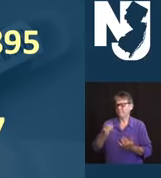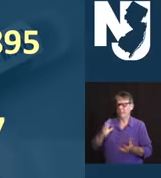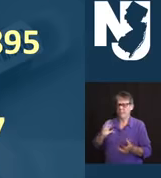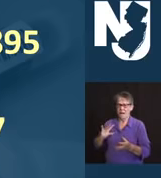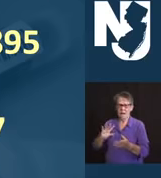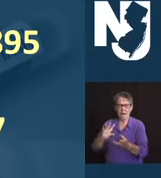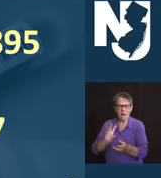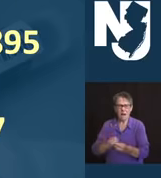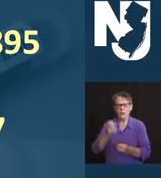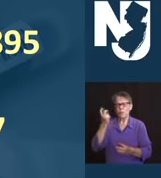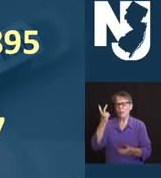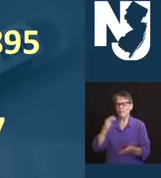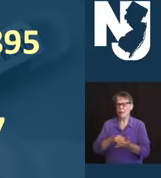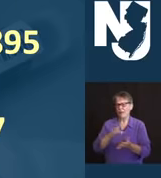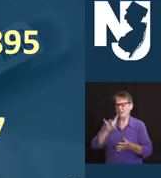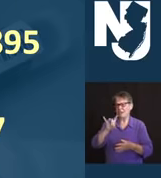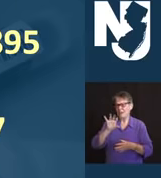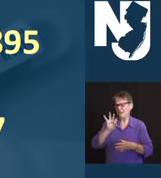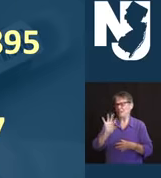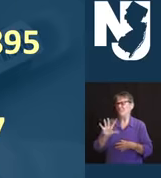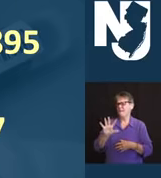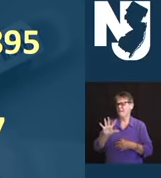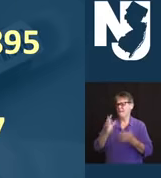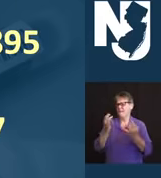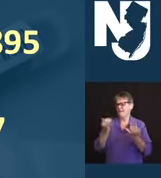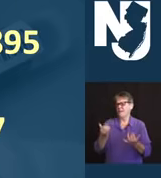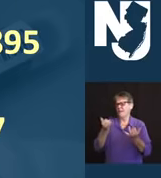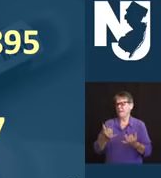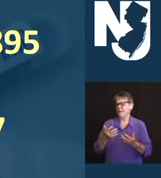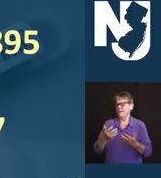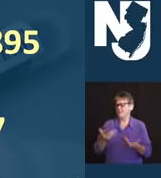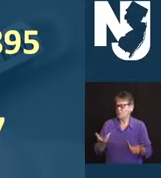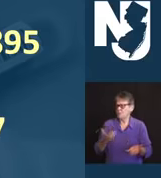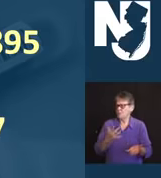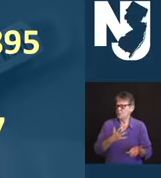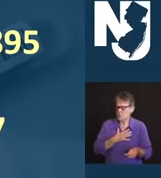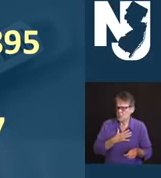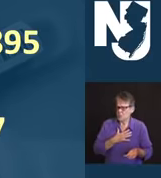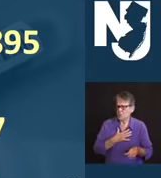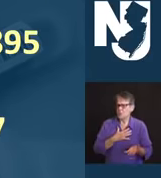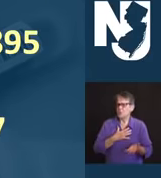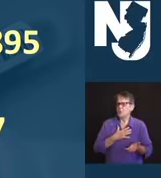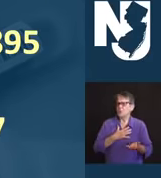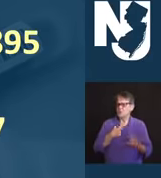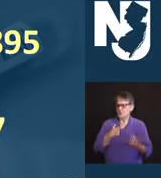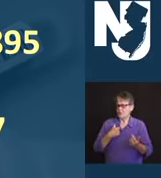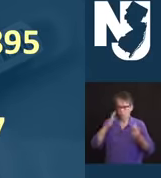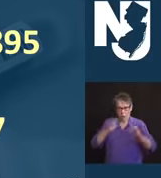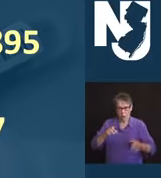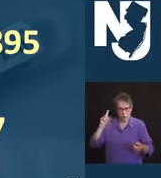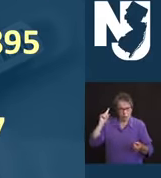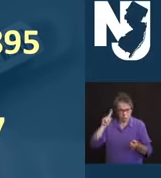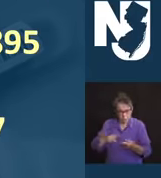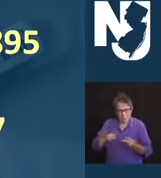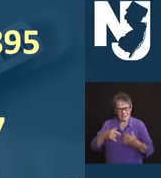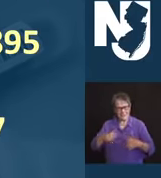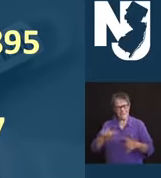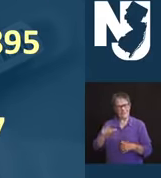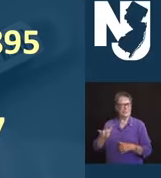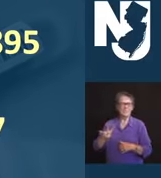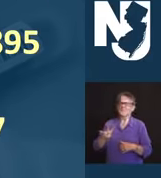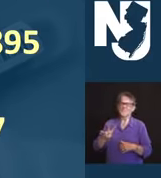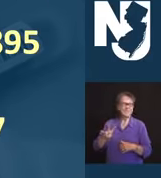12,895 of our fellow New Jerseyans to this virus. Almost unbelievable. Let's take a moment, as we do